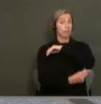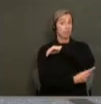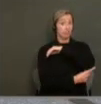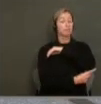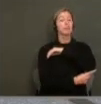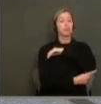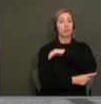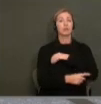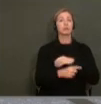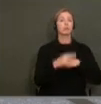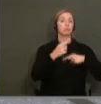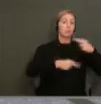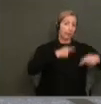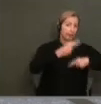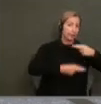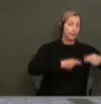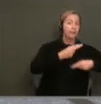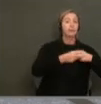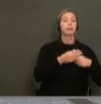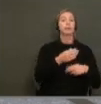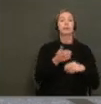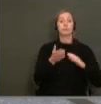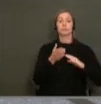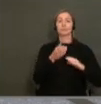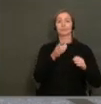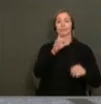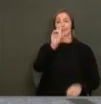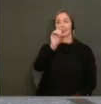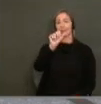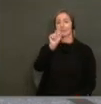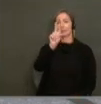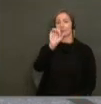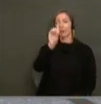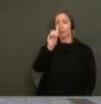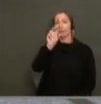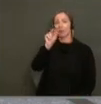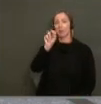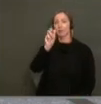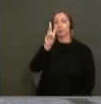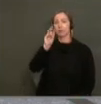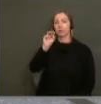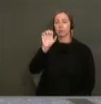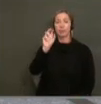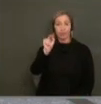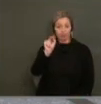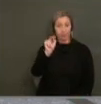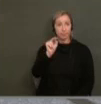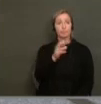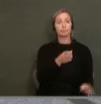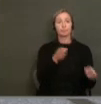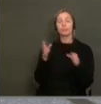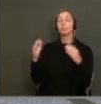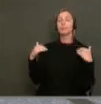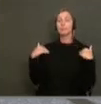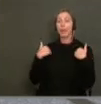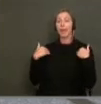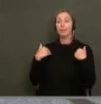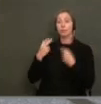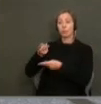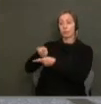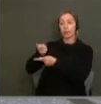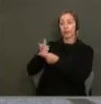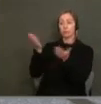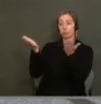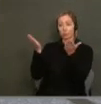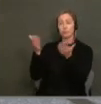words, garbage and recycling and organics pickup, is run by David Newman. And Animal Care Services, we have